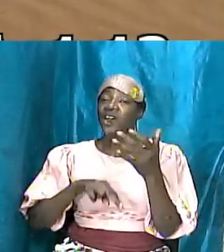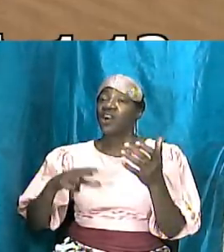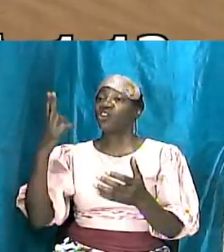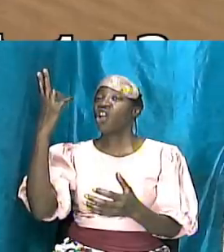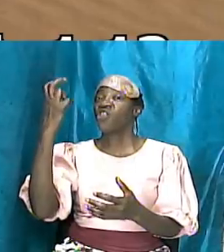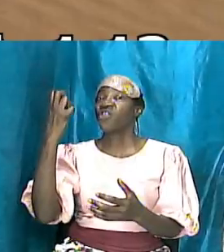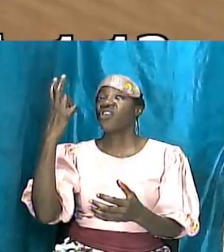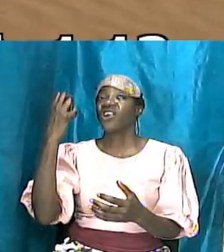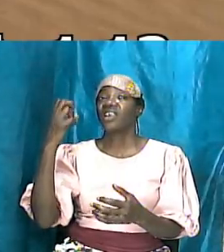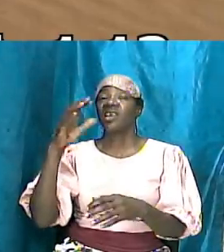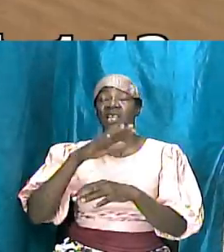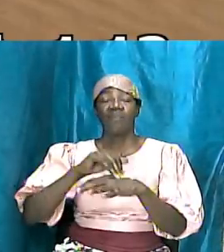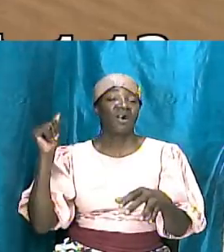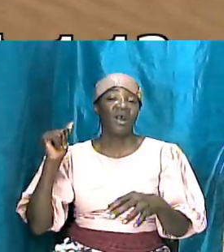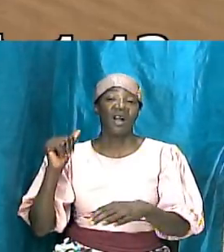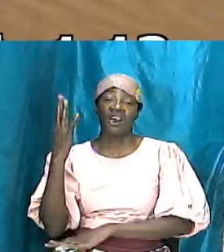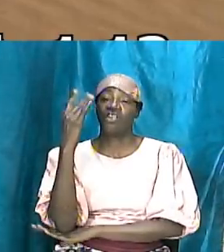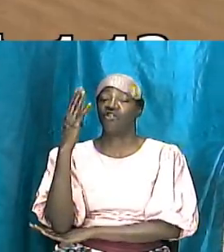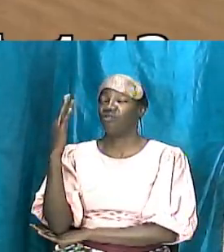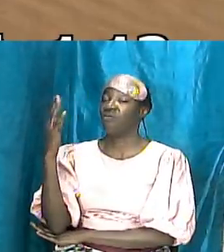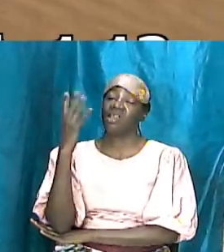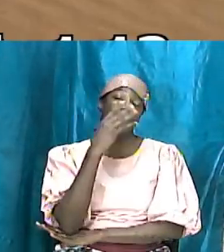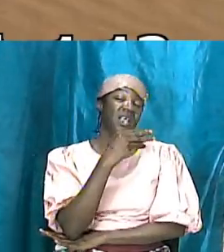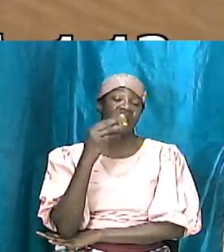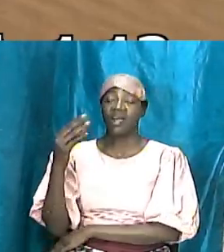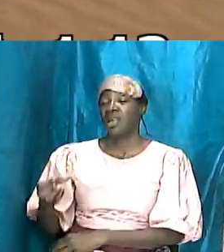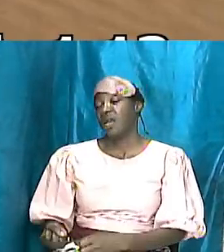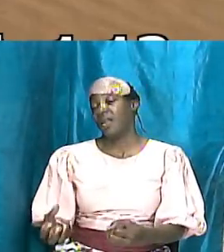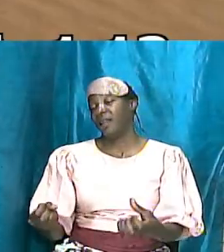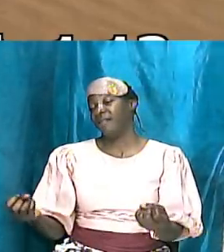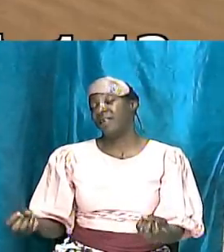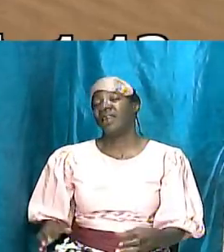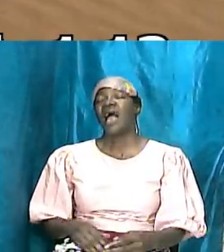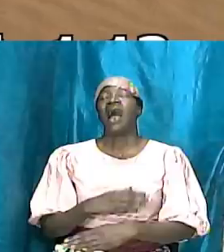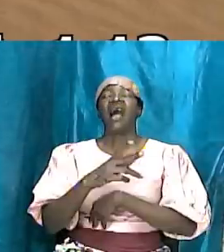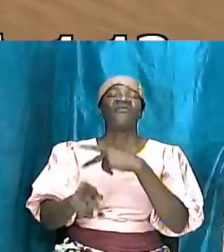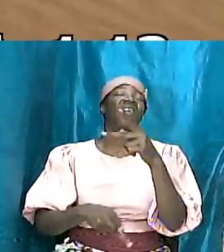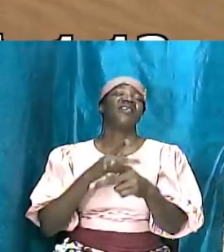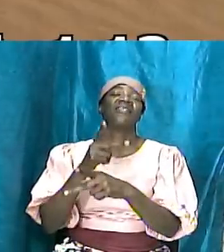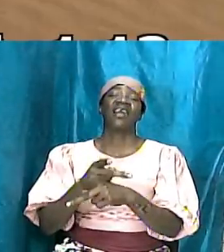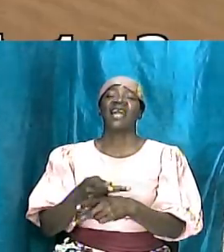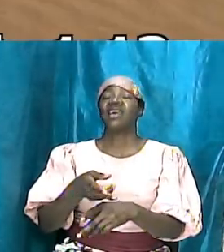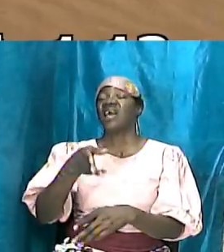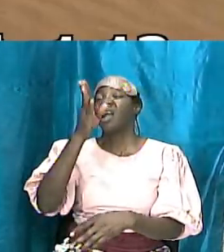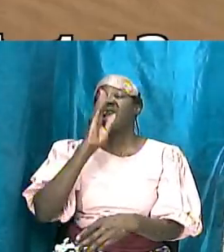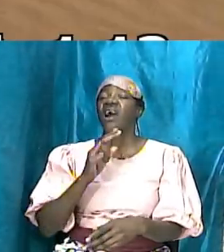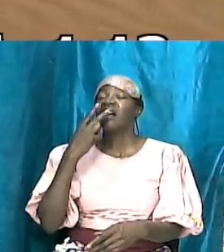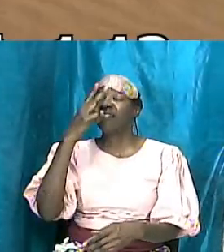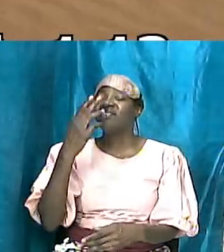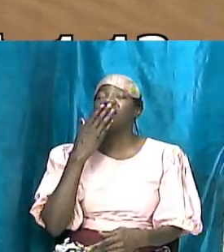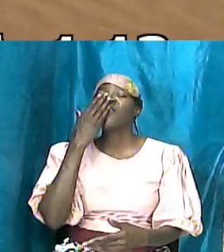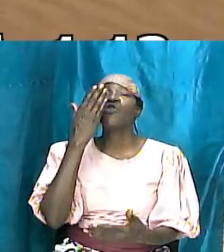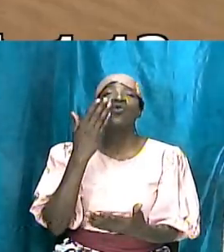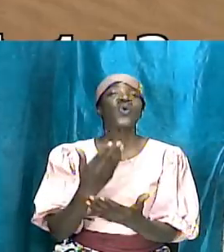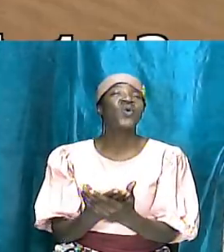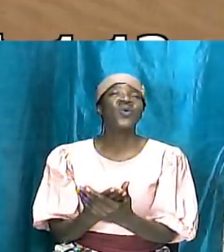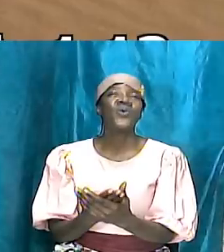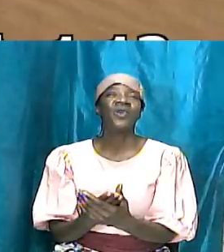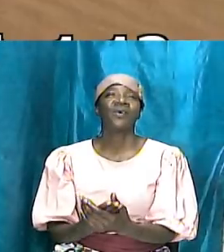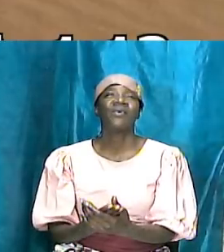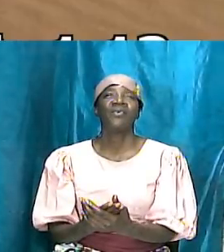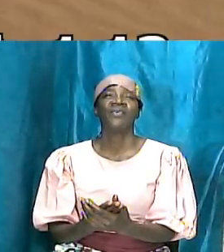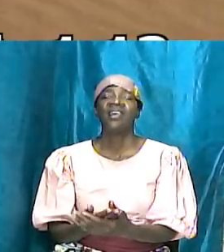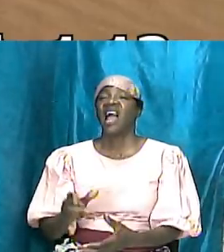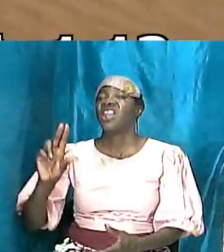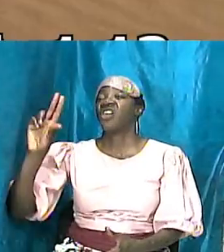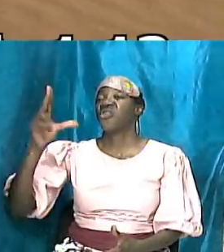yielding fruit whose seed was in itself after his kind. And God saw that it was good. And on this